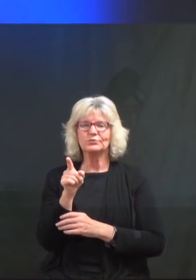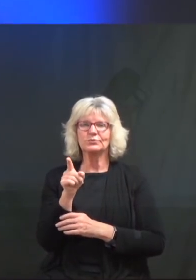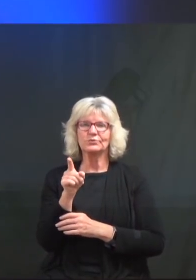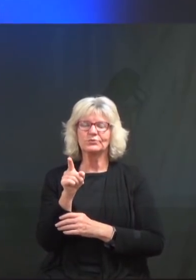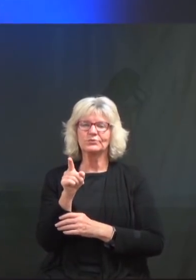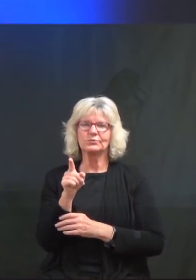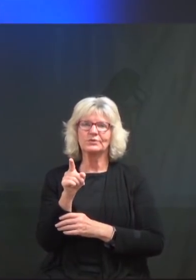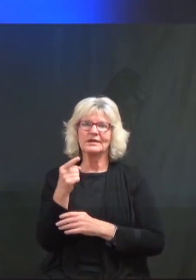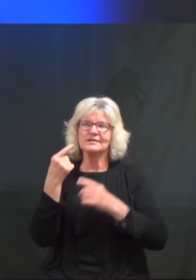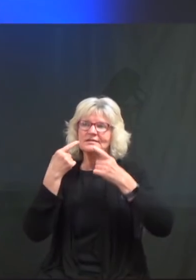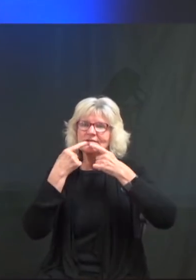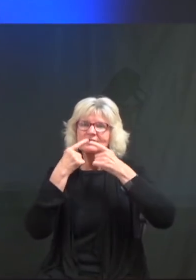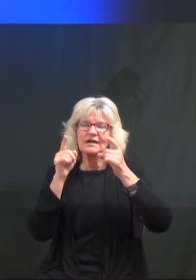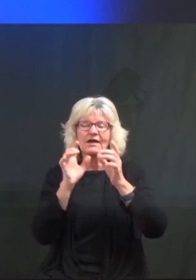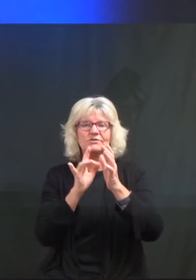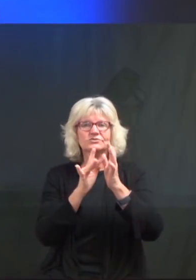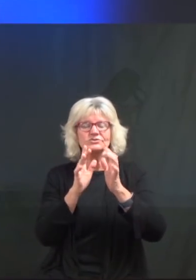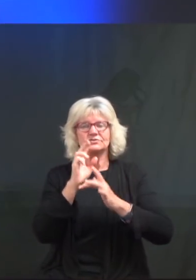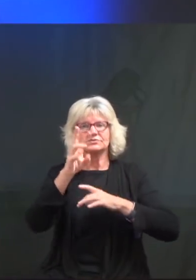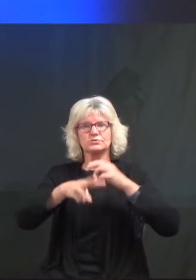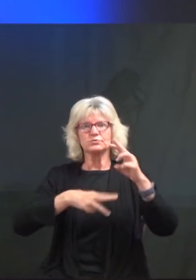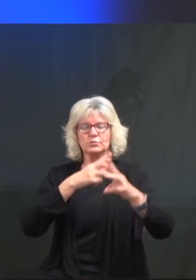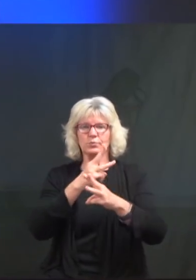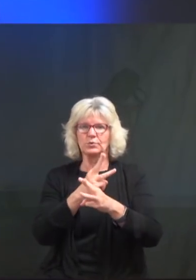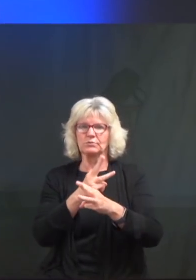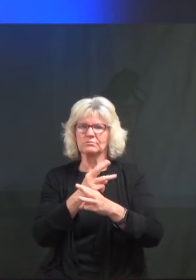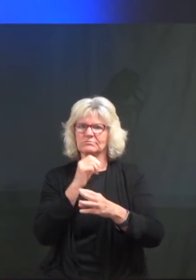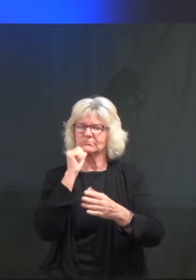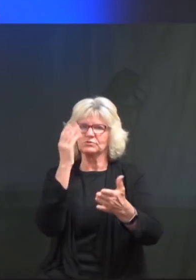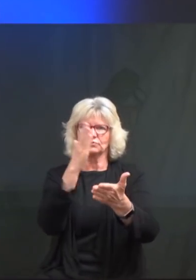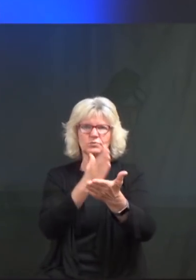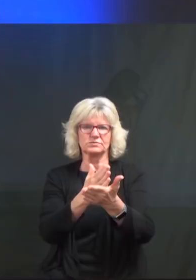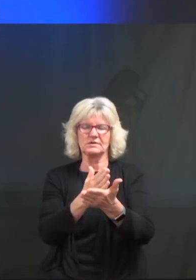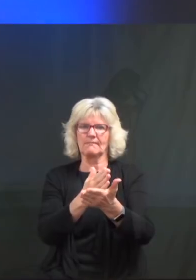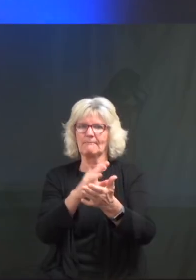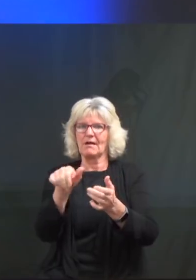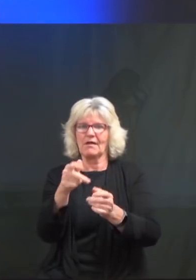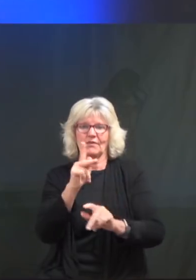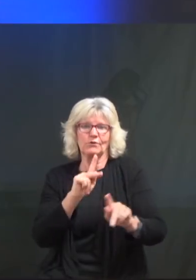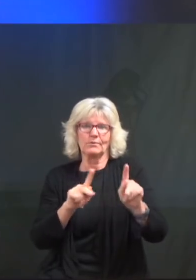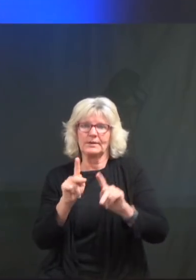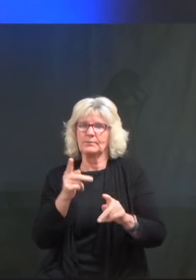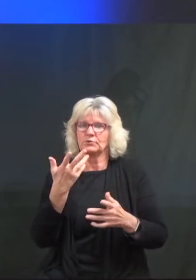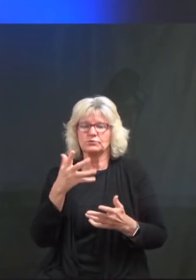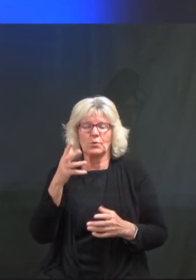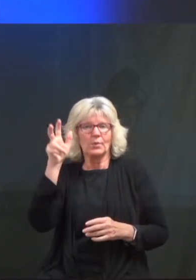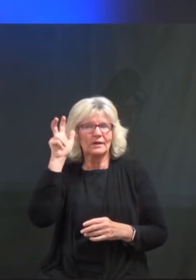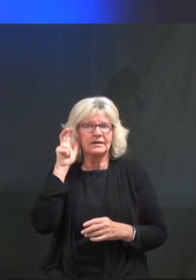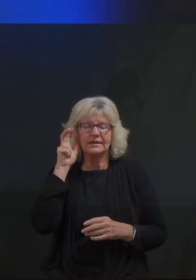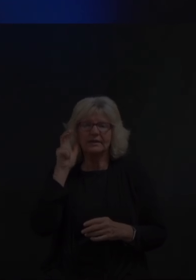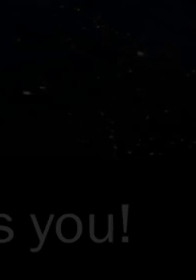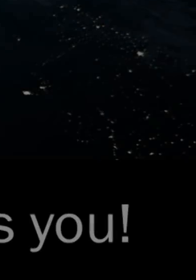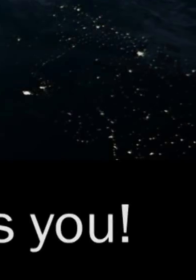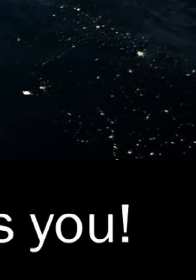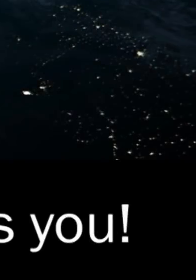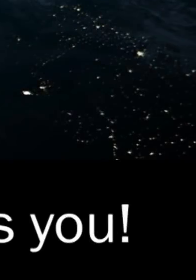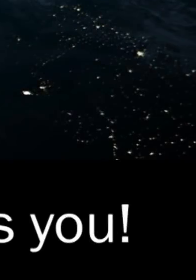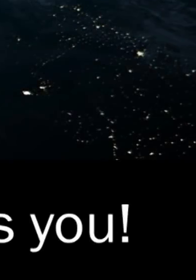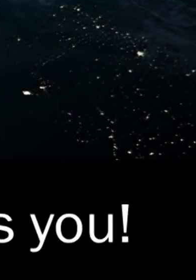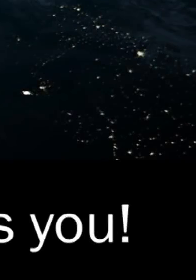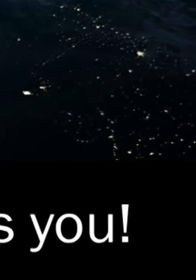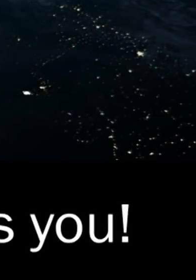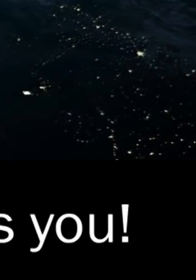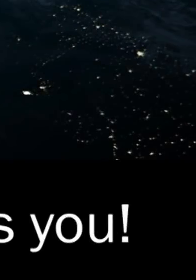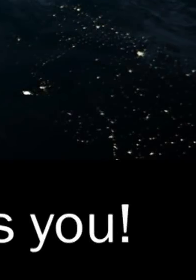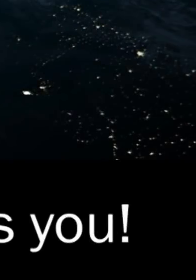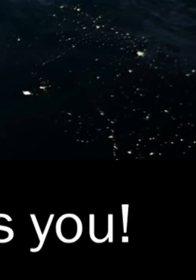take Jesus to the world. Don't stop. Even if others don't want to hear it, turn to go somewhere else. Don't stop